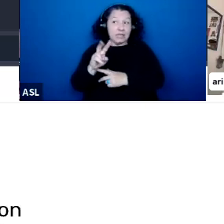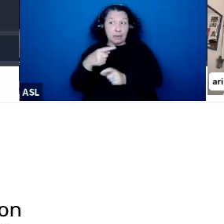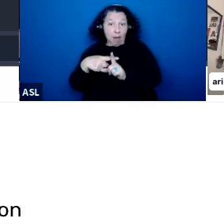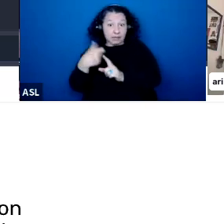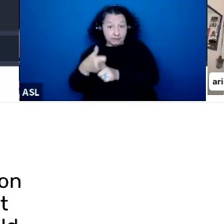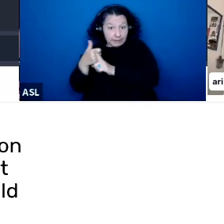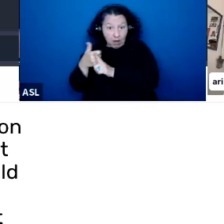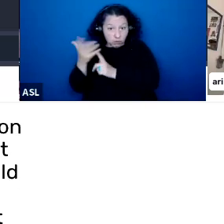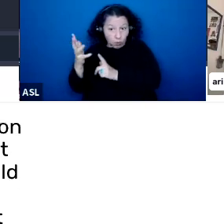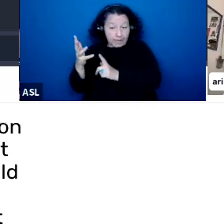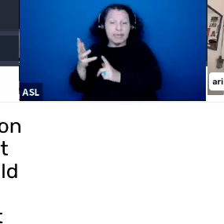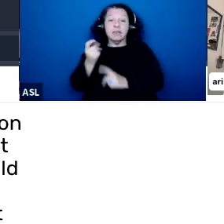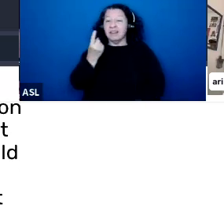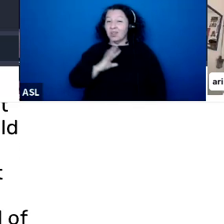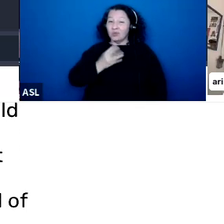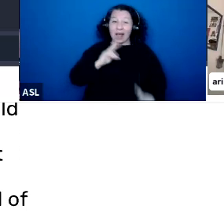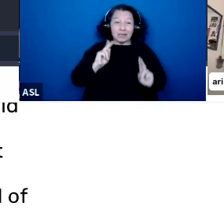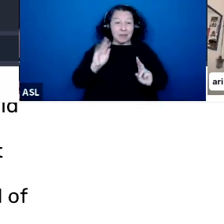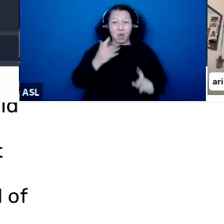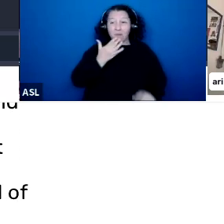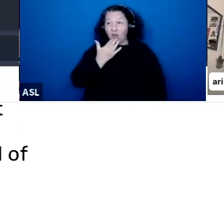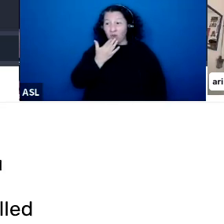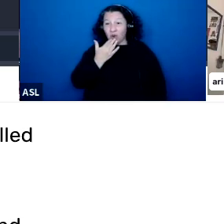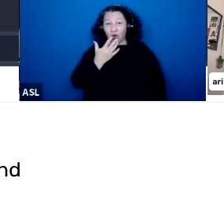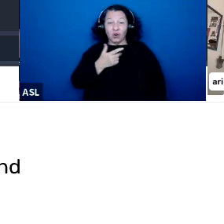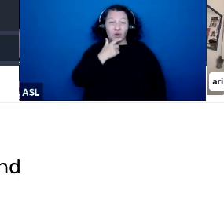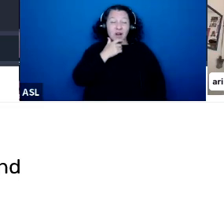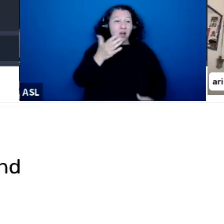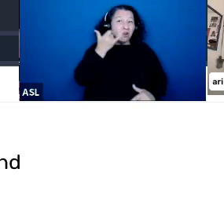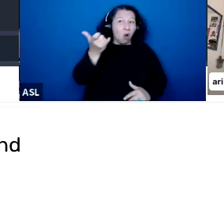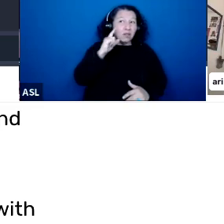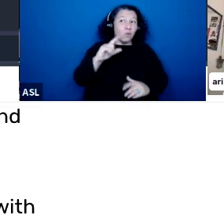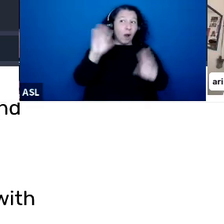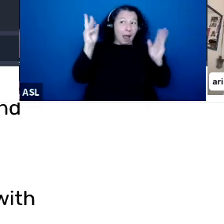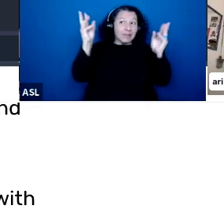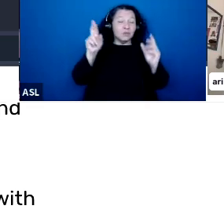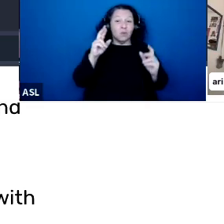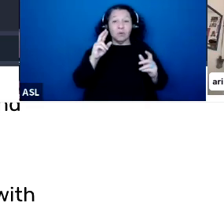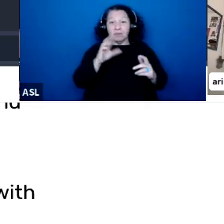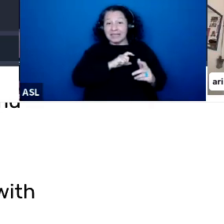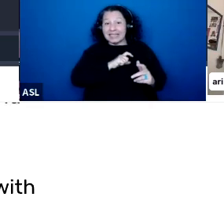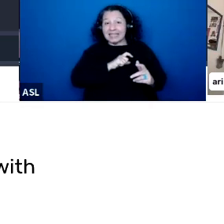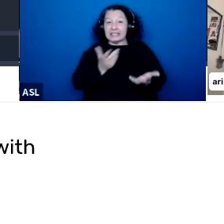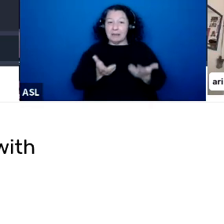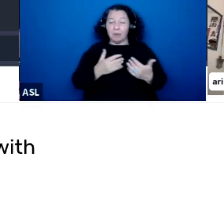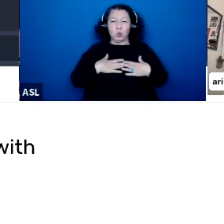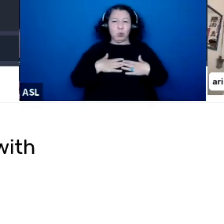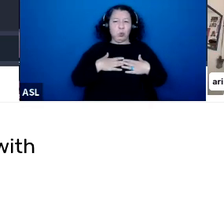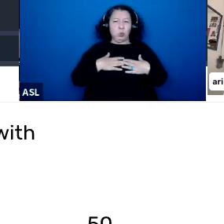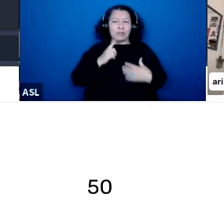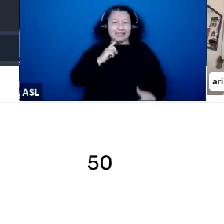that are HIV positive, or just, trans people of color in general, calling an ambulance or the police might